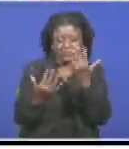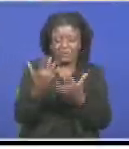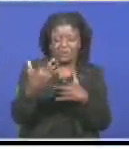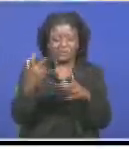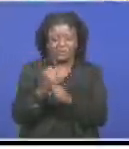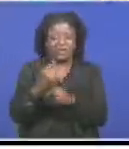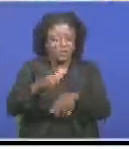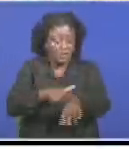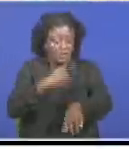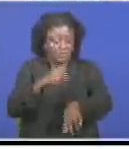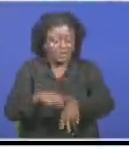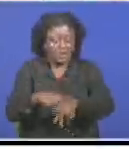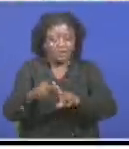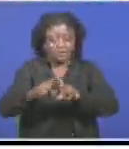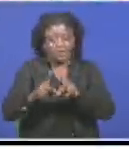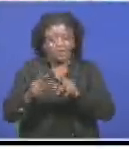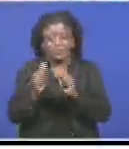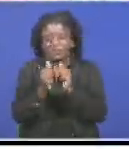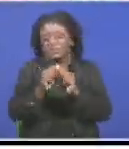the community, with a team effort,